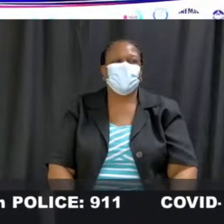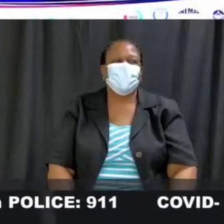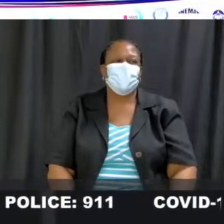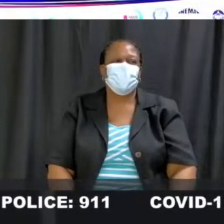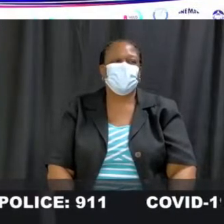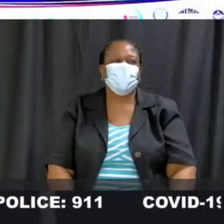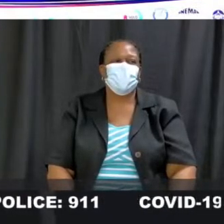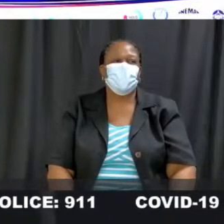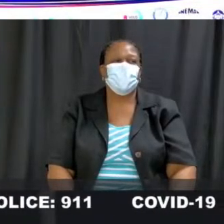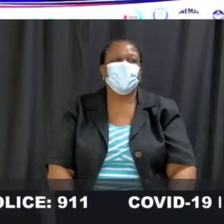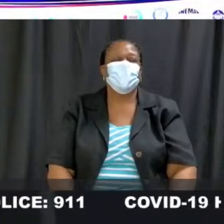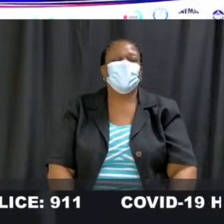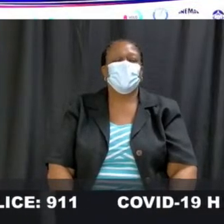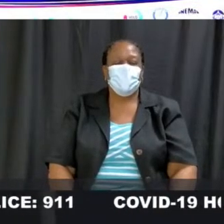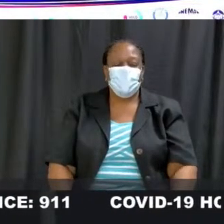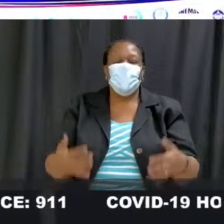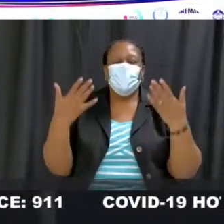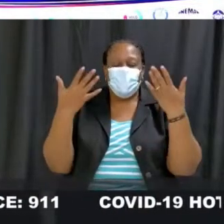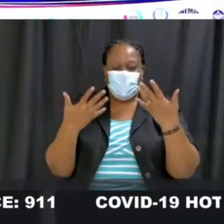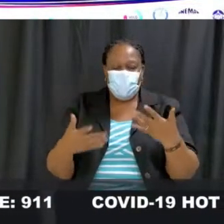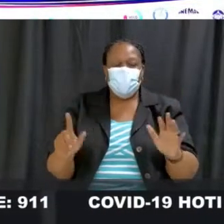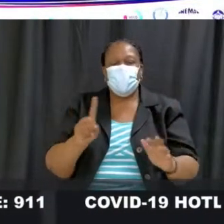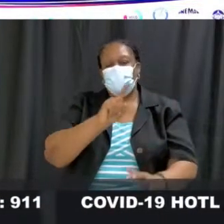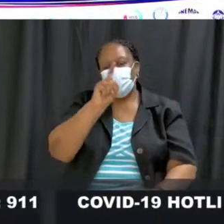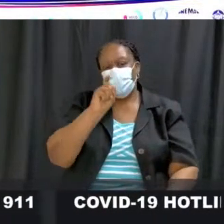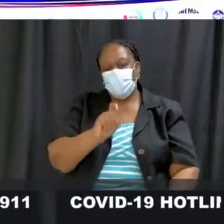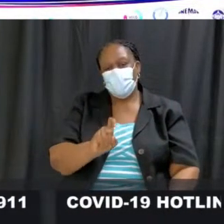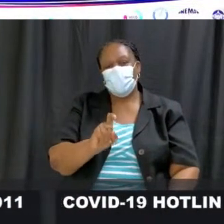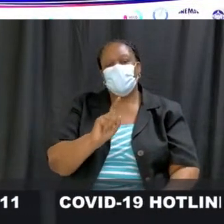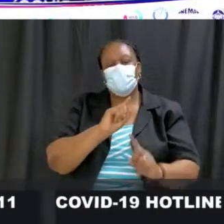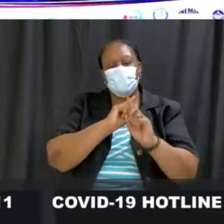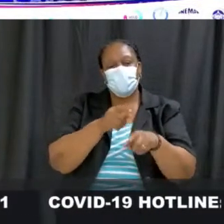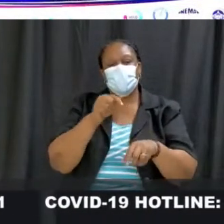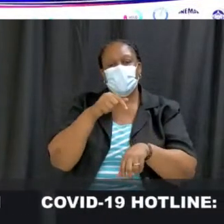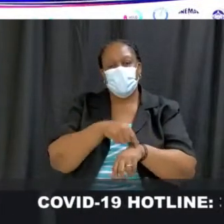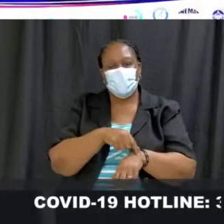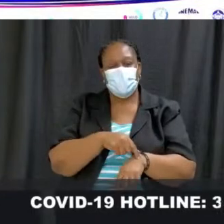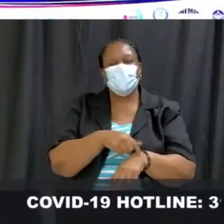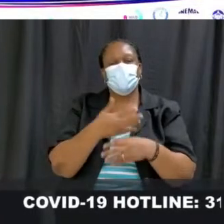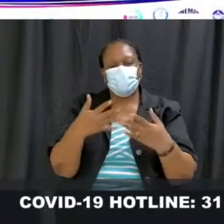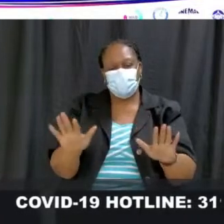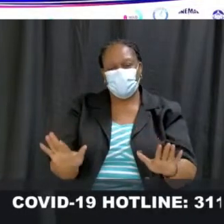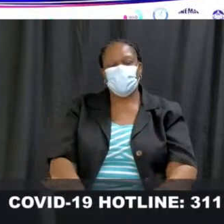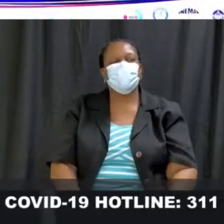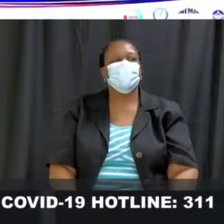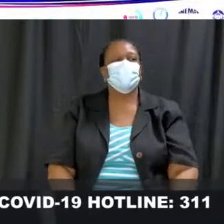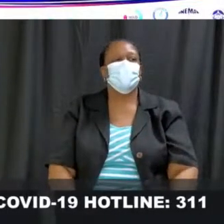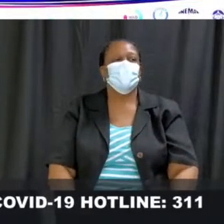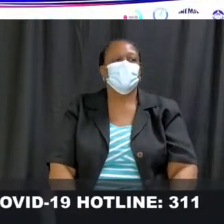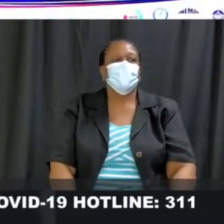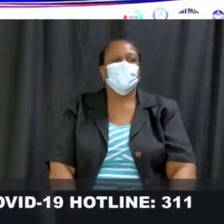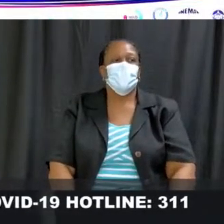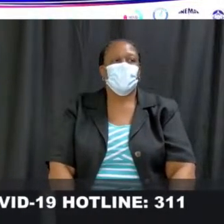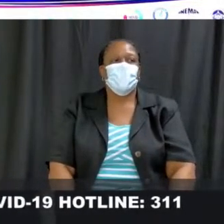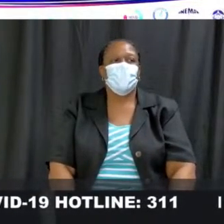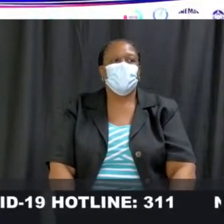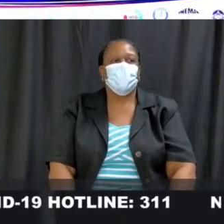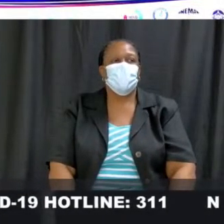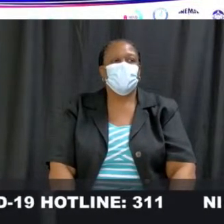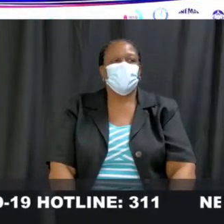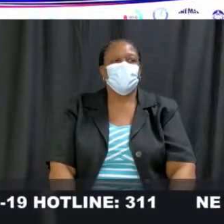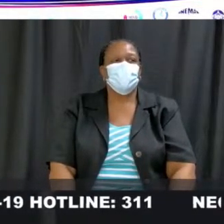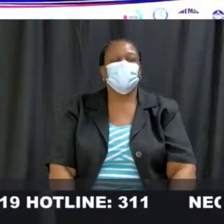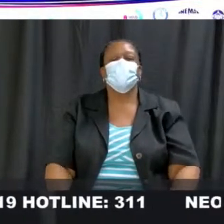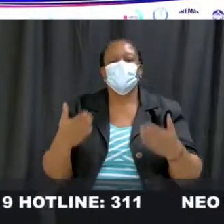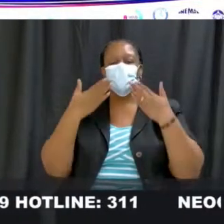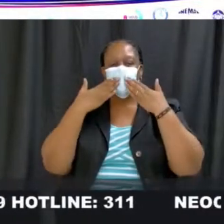Anyway, that brings us to the end of the question and answer segment for our briefing today.